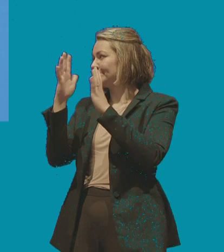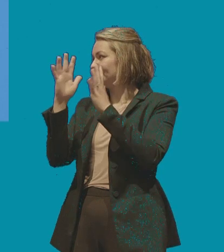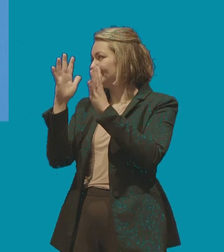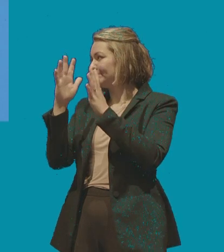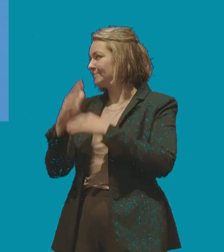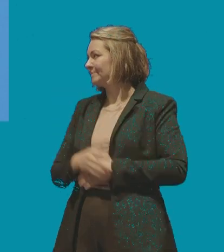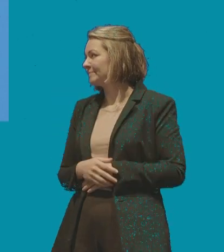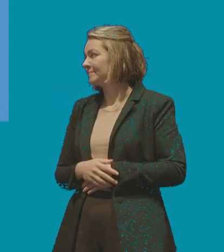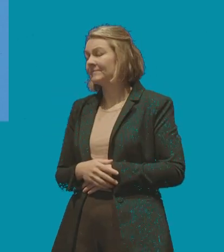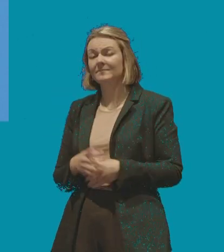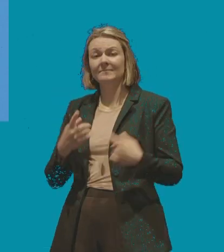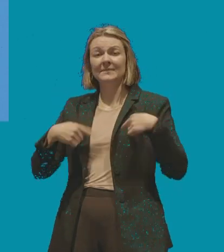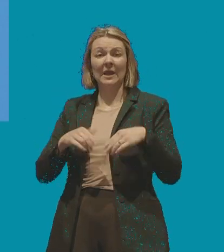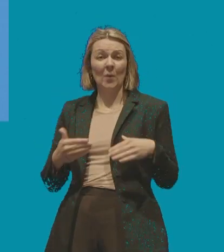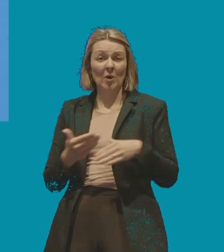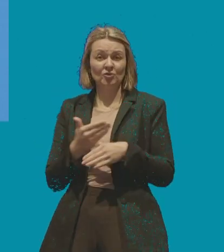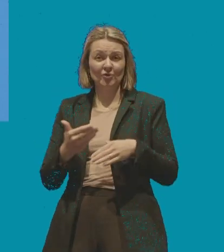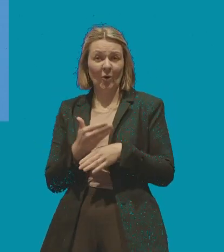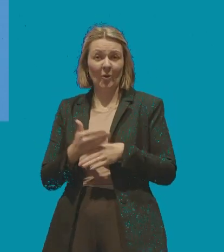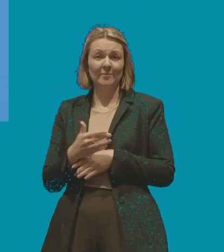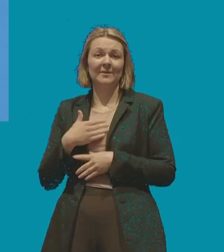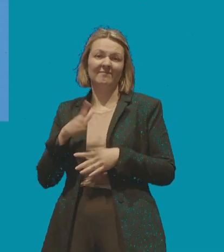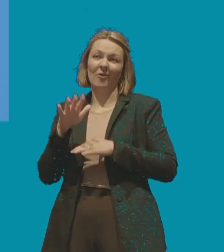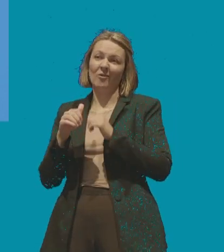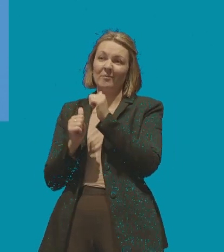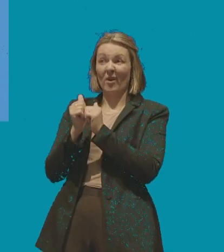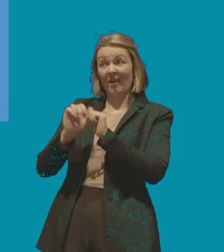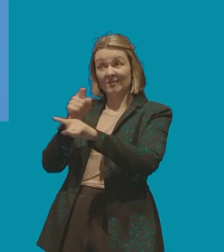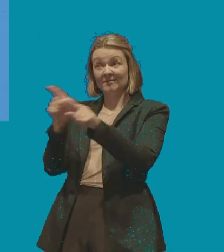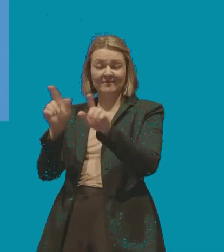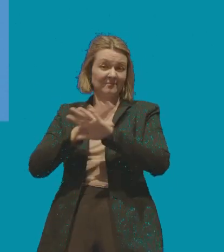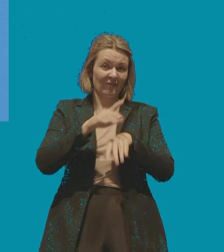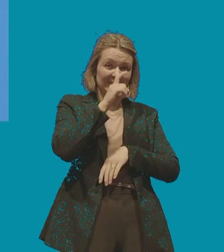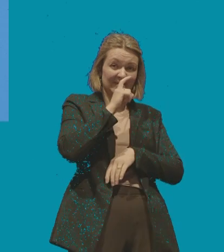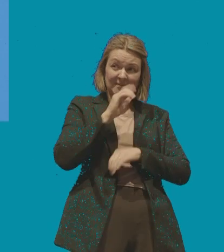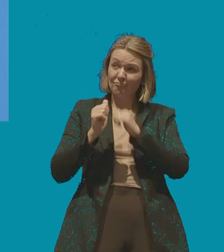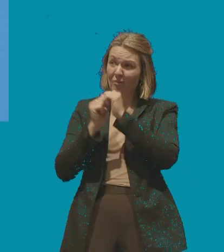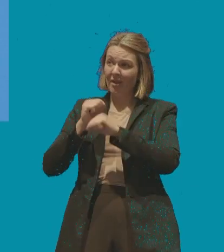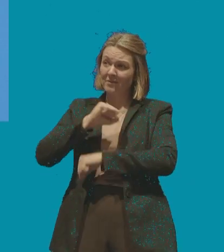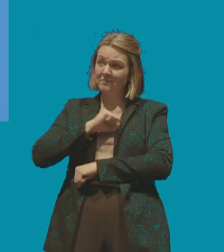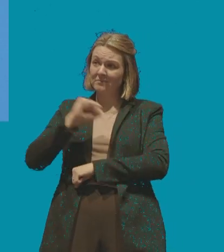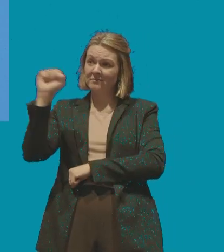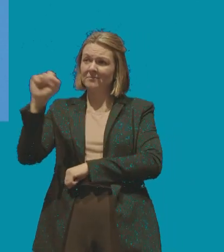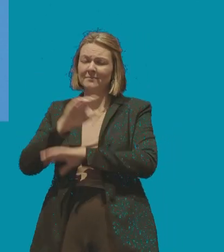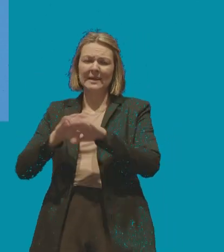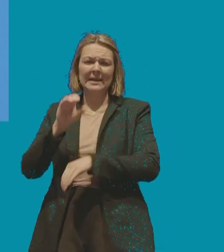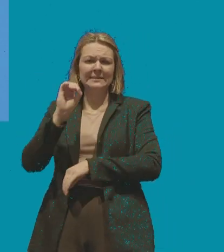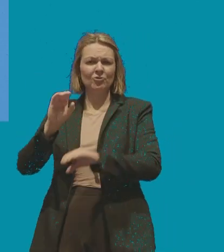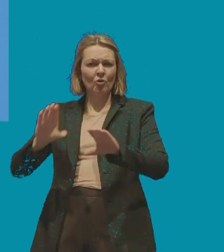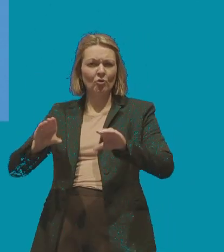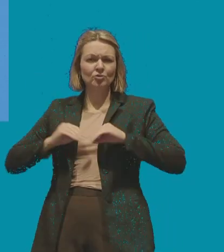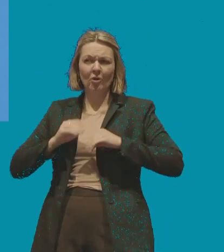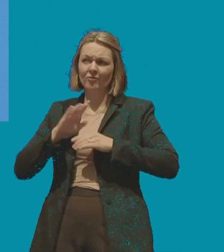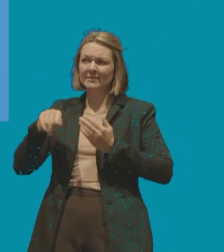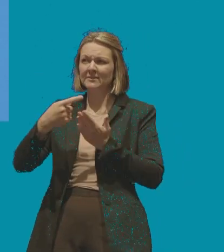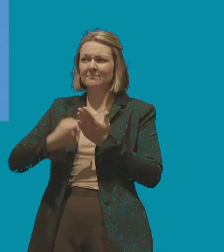And our job, and this is a message for the brothers more than the sisters, it's our job to make this movement a zero-tolerance environment for